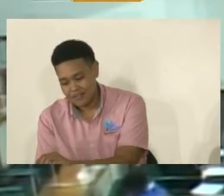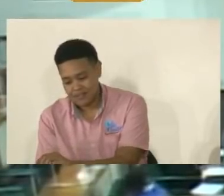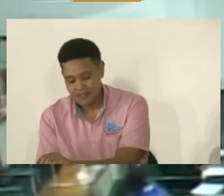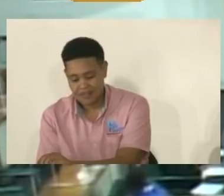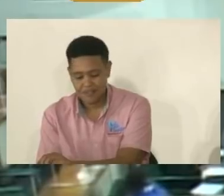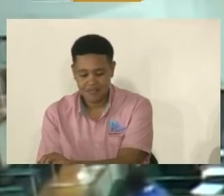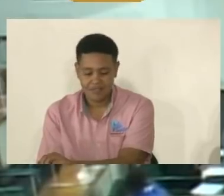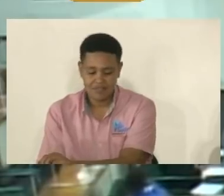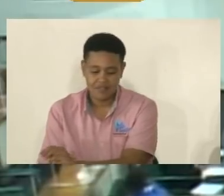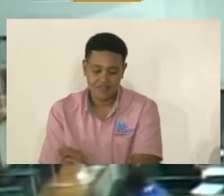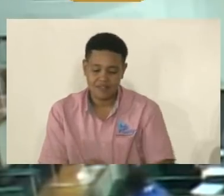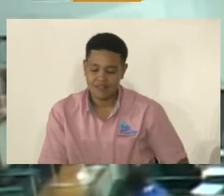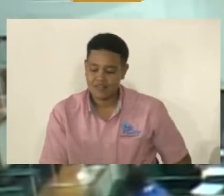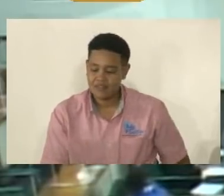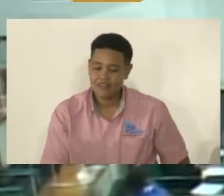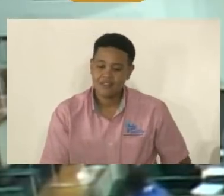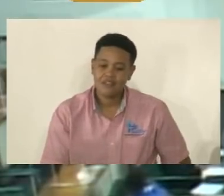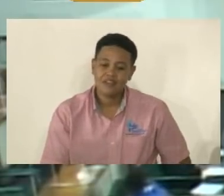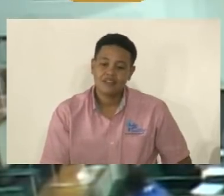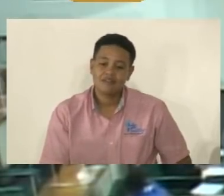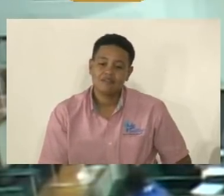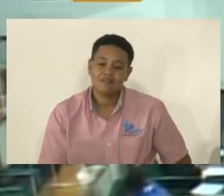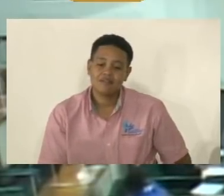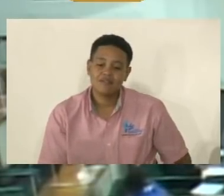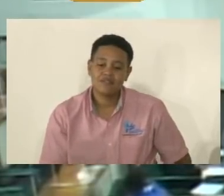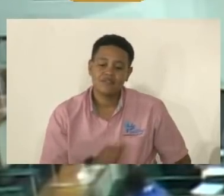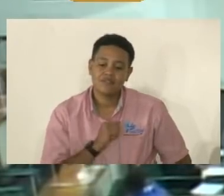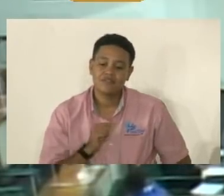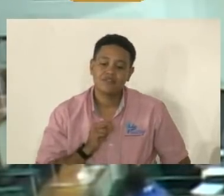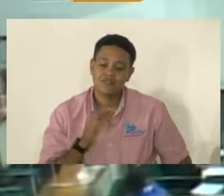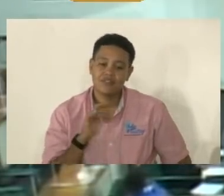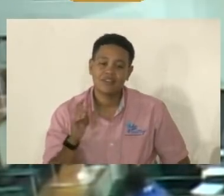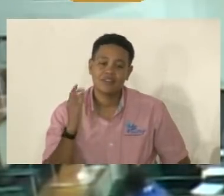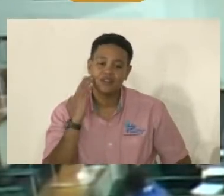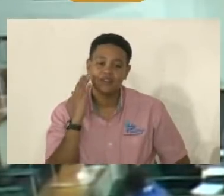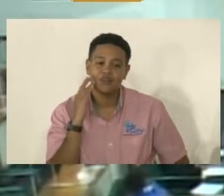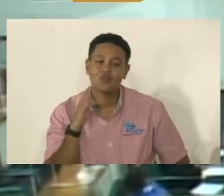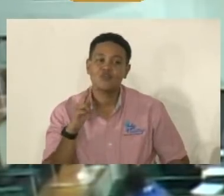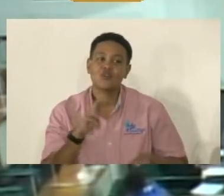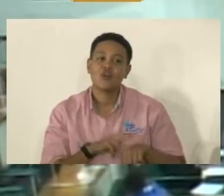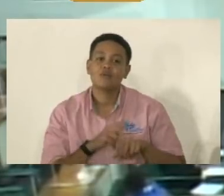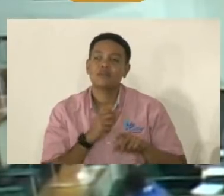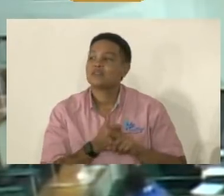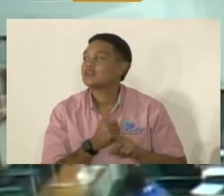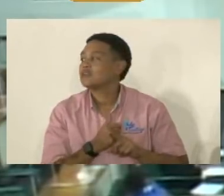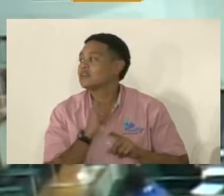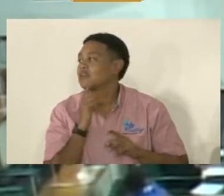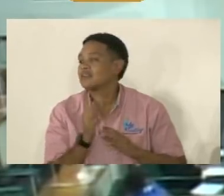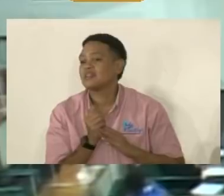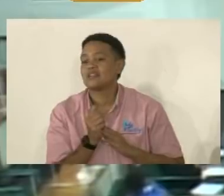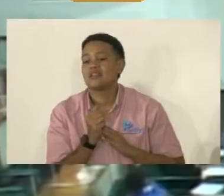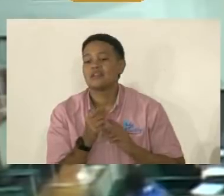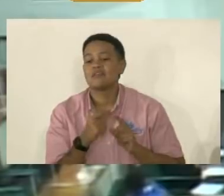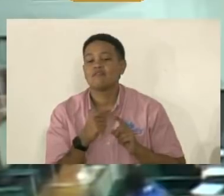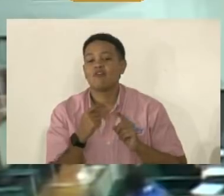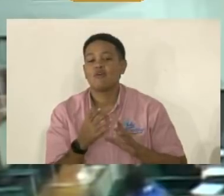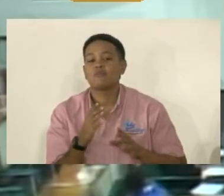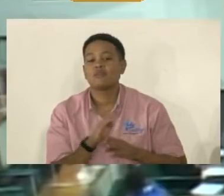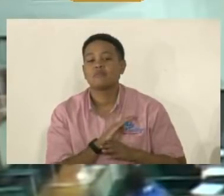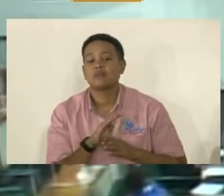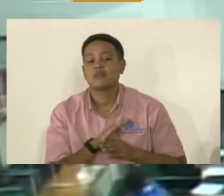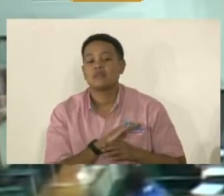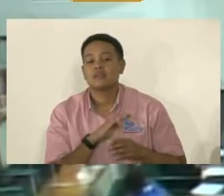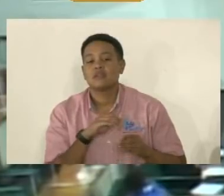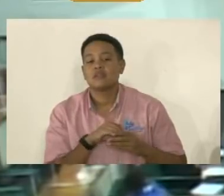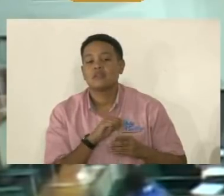Mr. President. Senator Hill, you know that normally as the leader of opposition business in